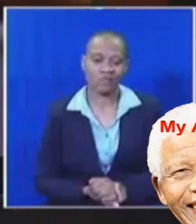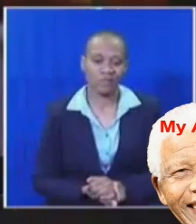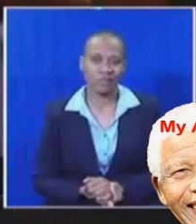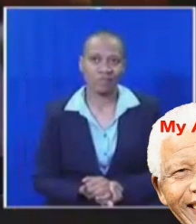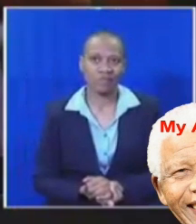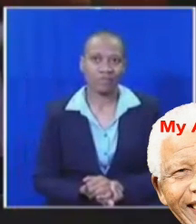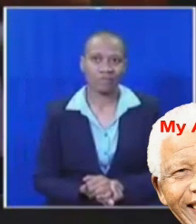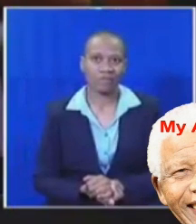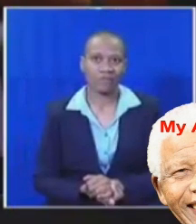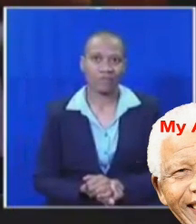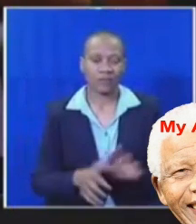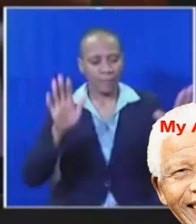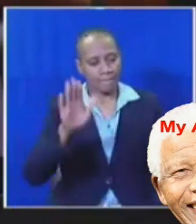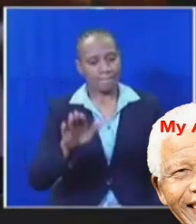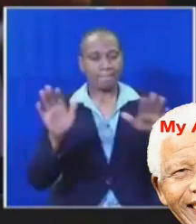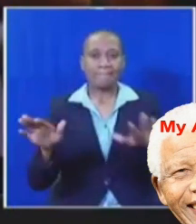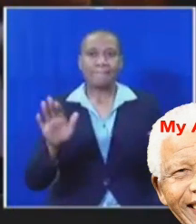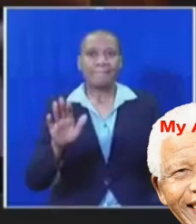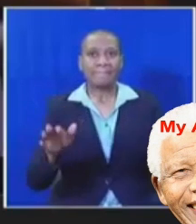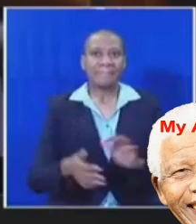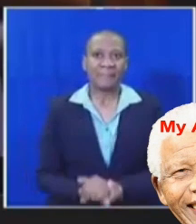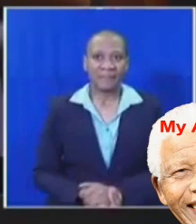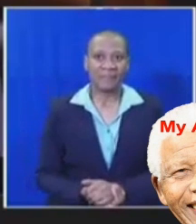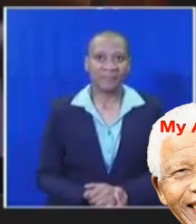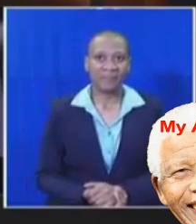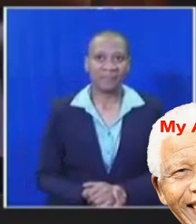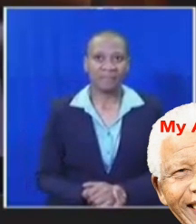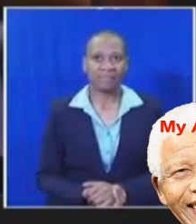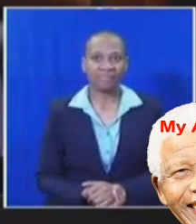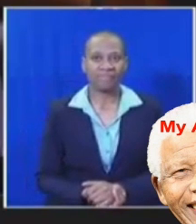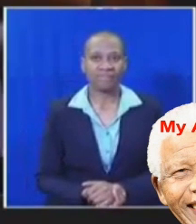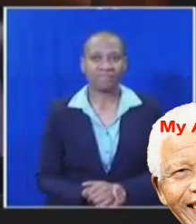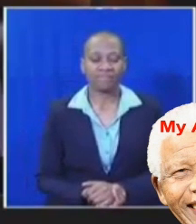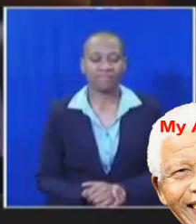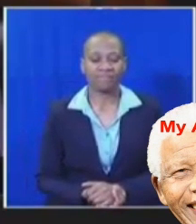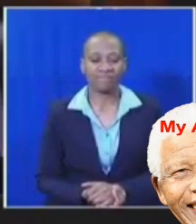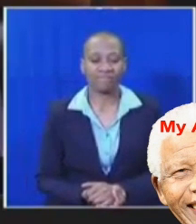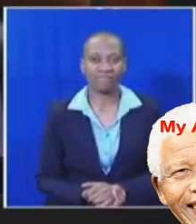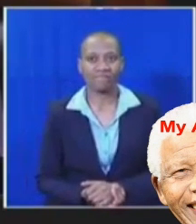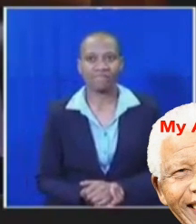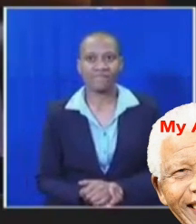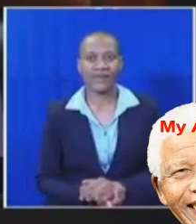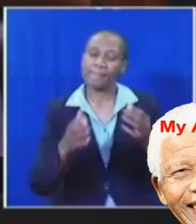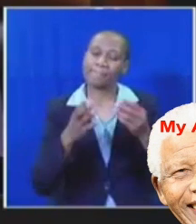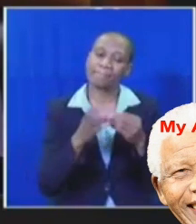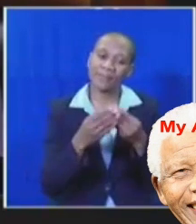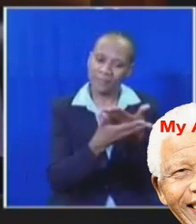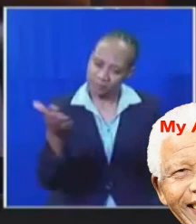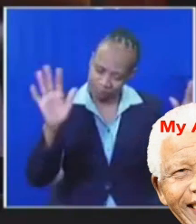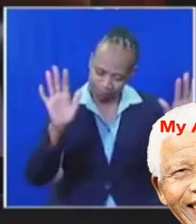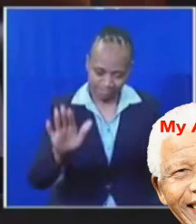Honorable Van Damme here. Order. Order, honorable members. Honorable members,